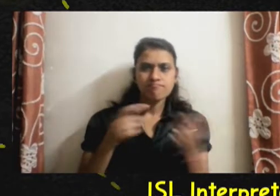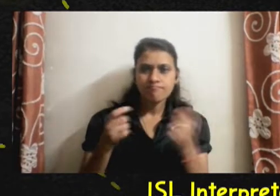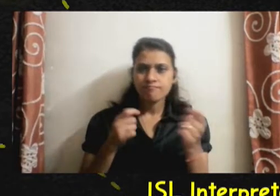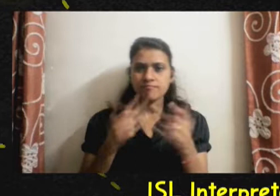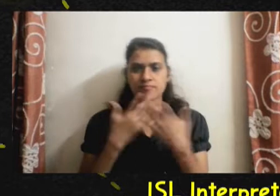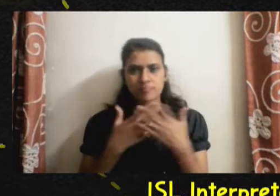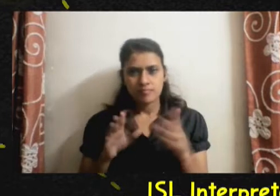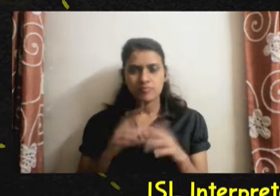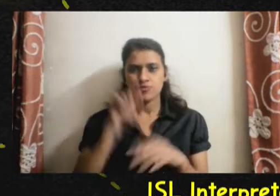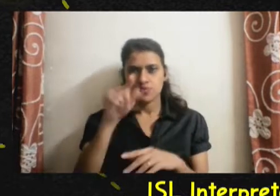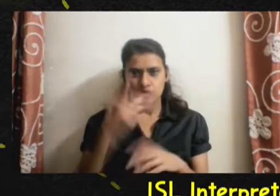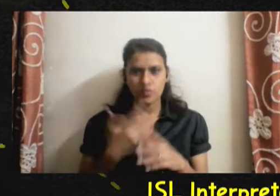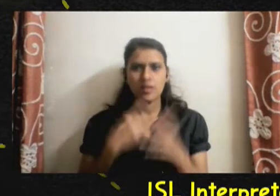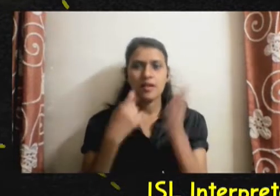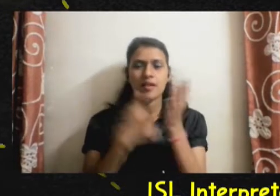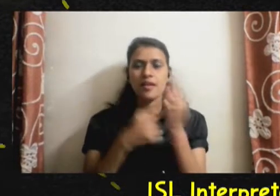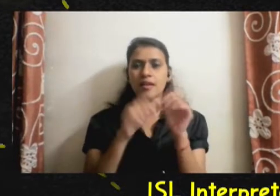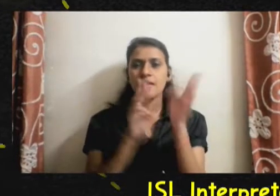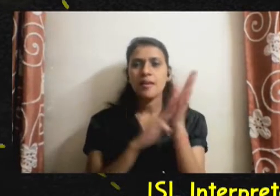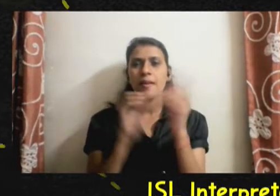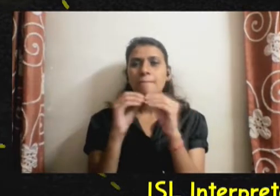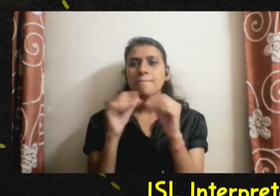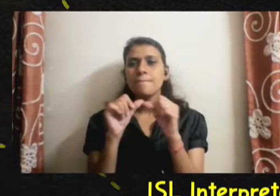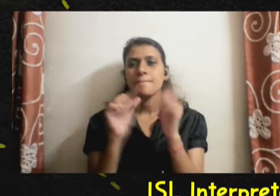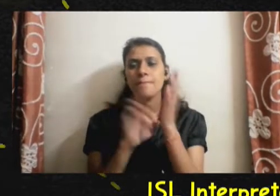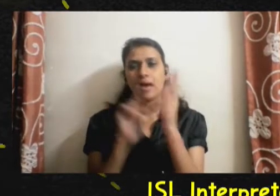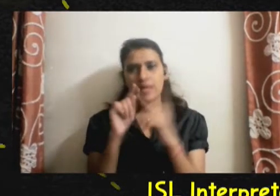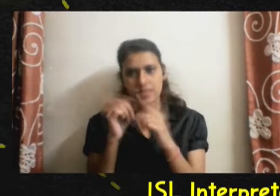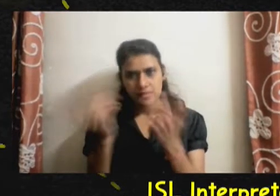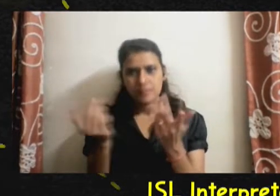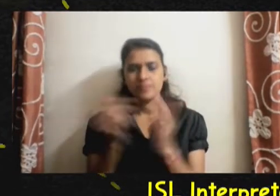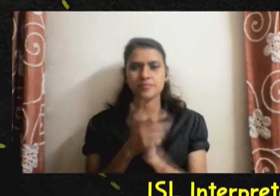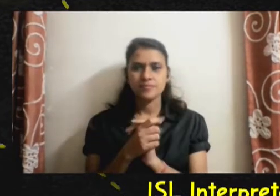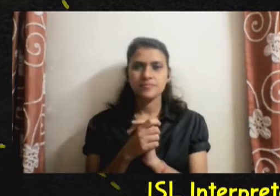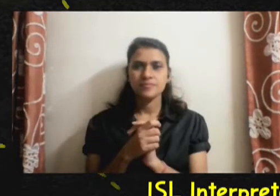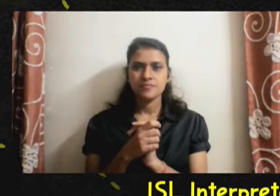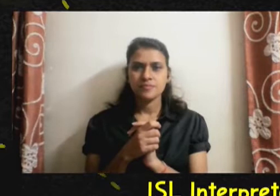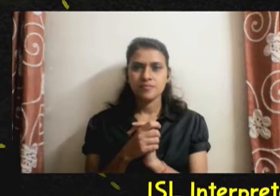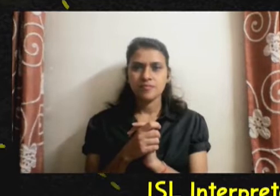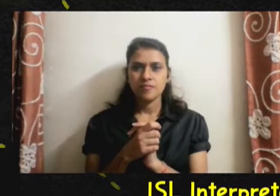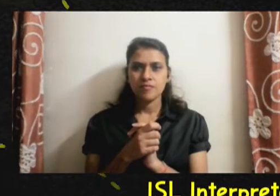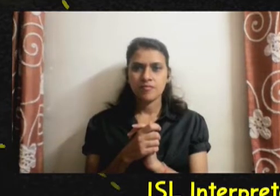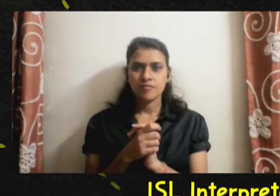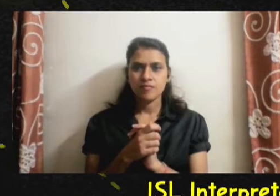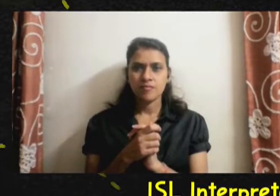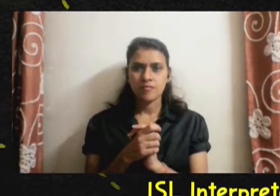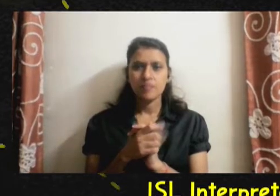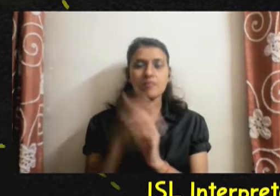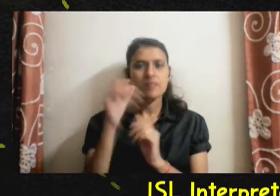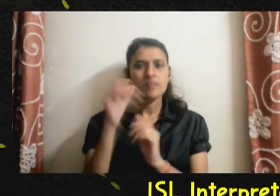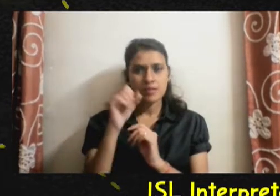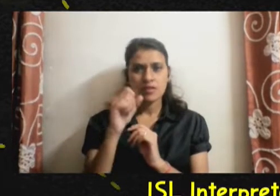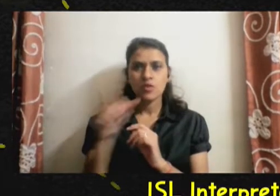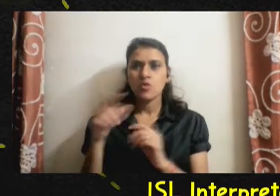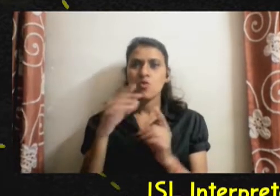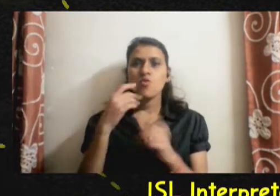data that you and Grambani is accessing. I tend to think of it also on registers of intimacy. And you brought up the